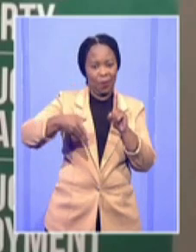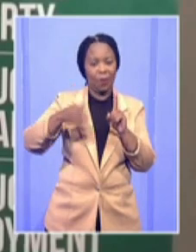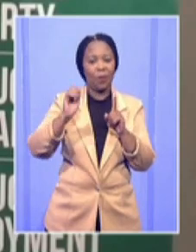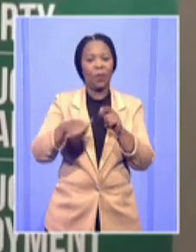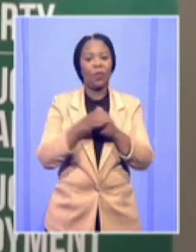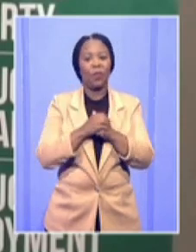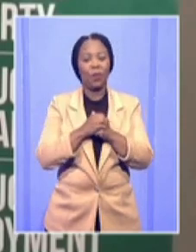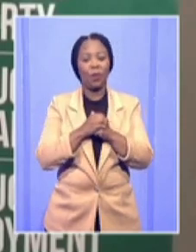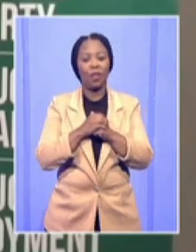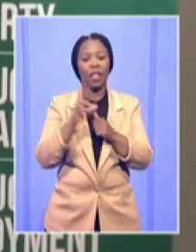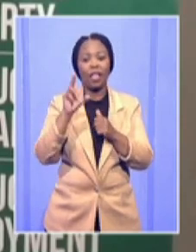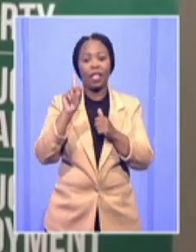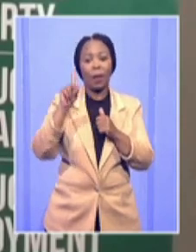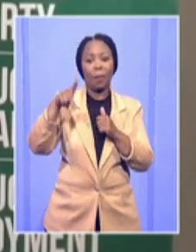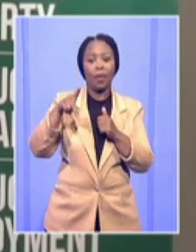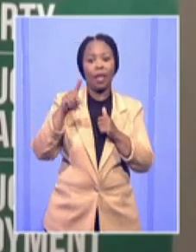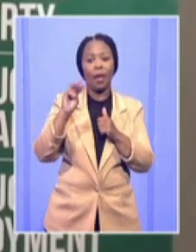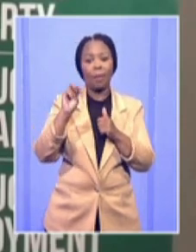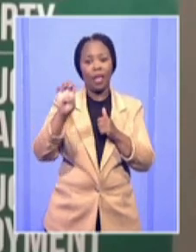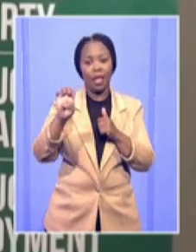Of DPME.